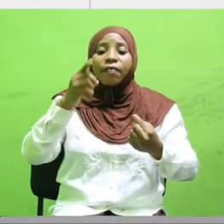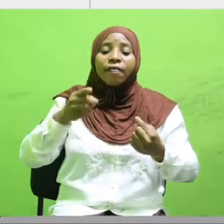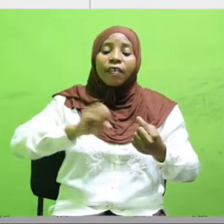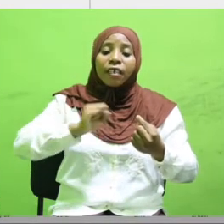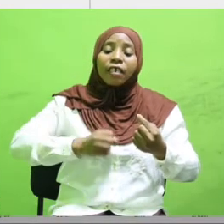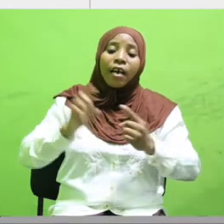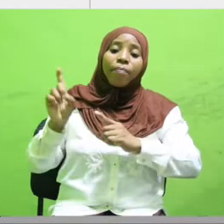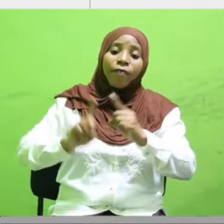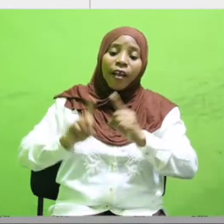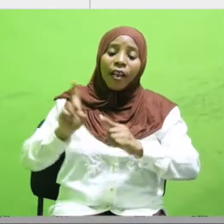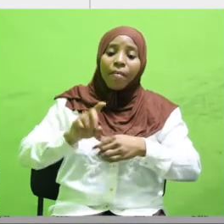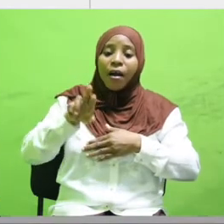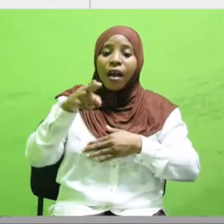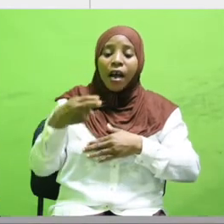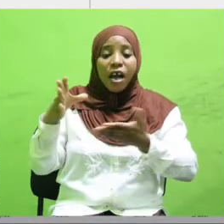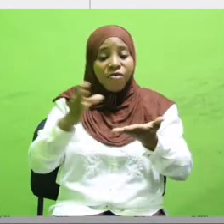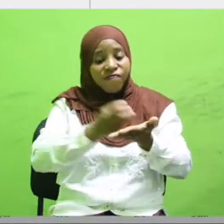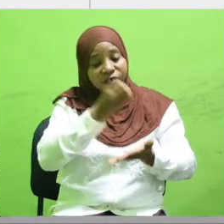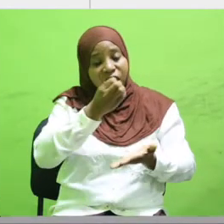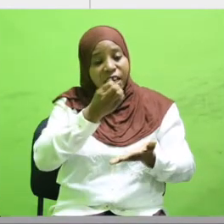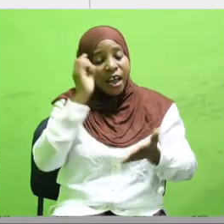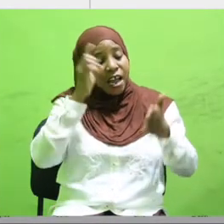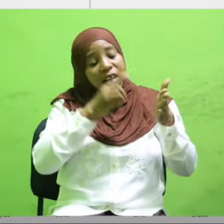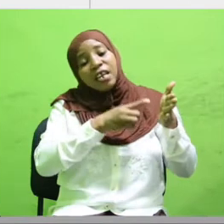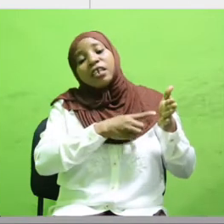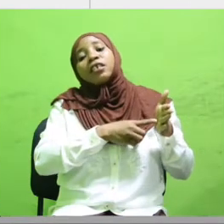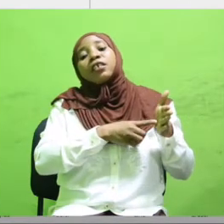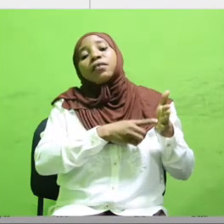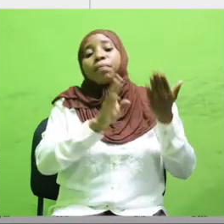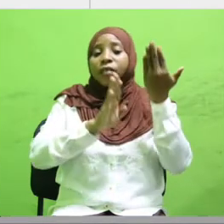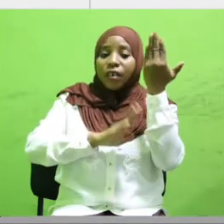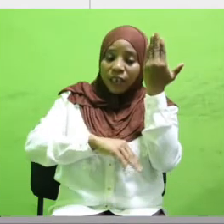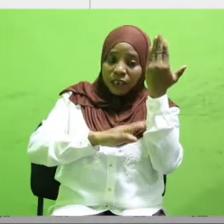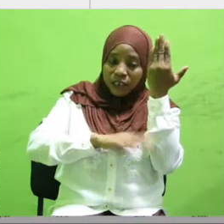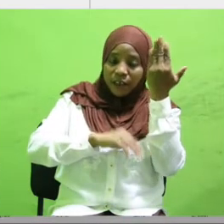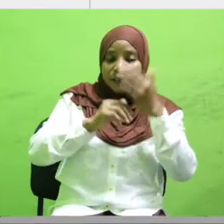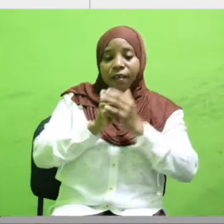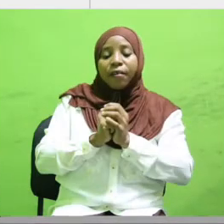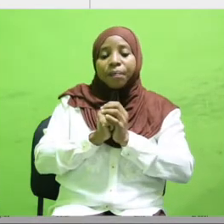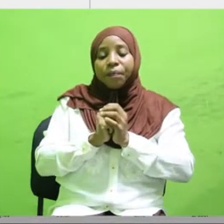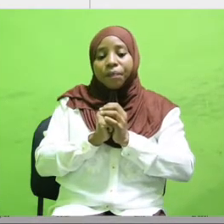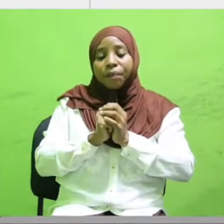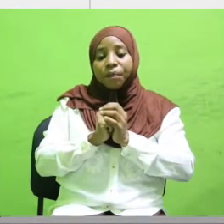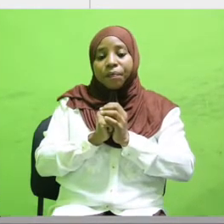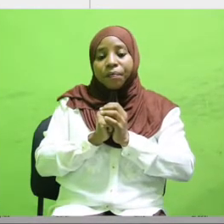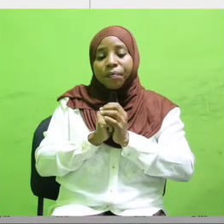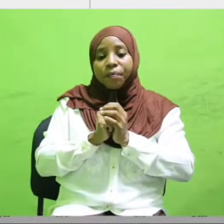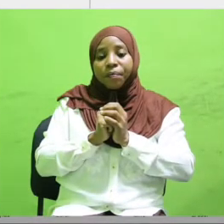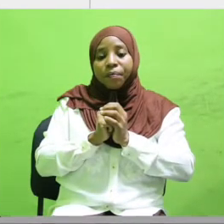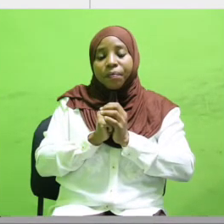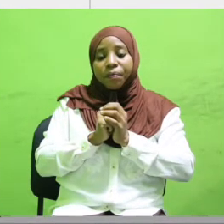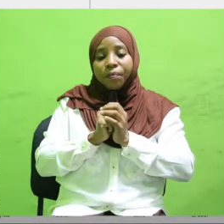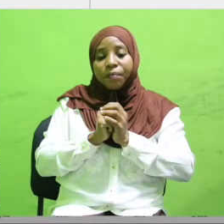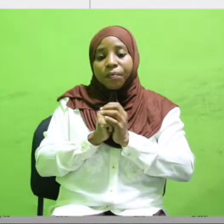or you can just write the phylum, write its characteristics, and write an example afterwards in